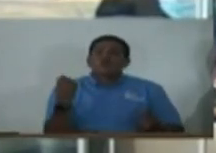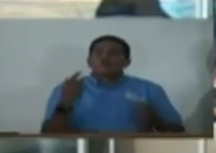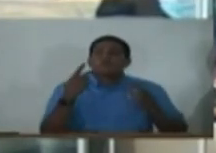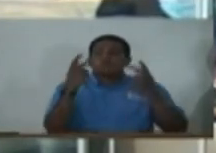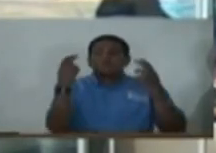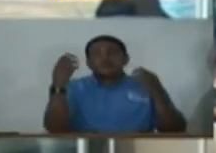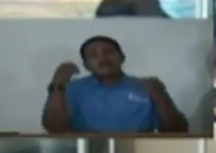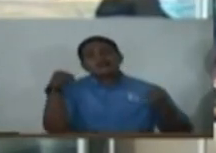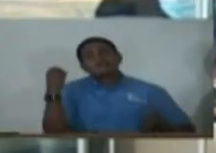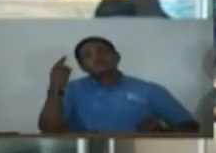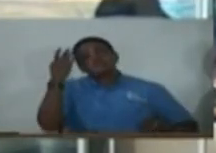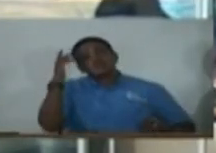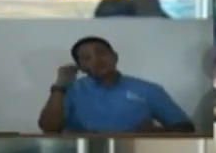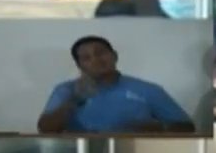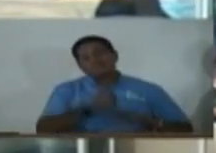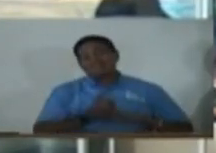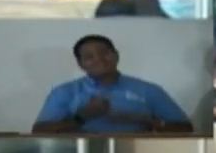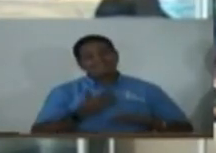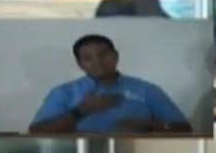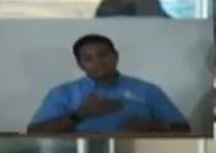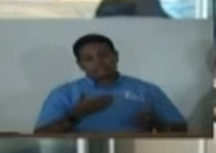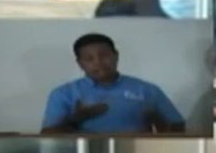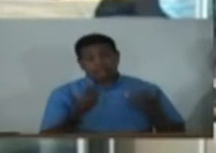have taken that decision.